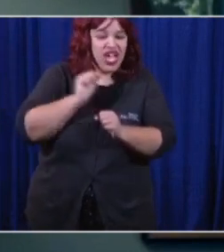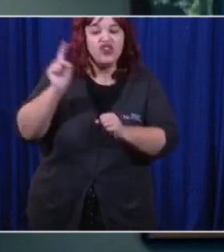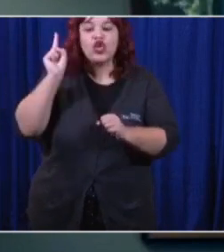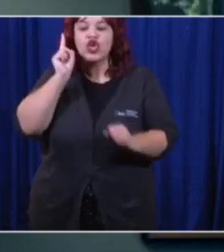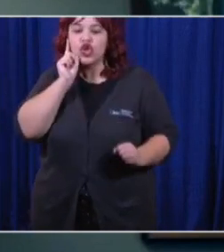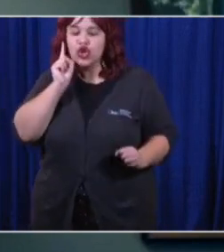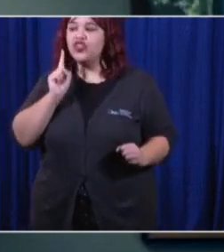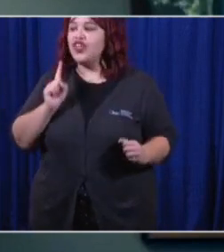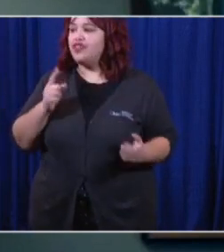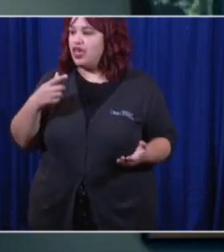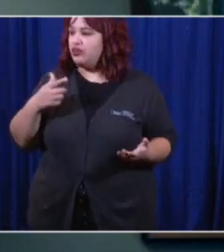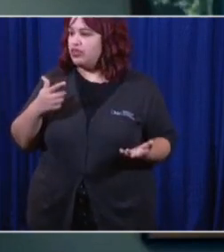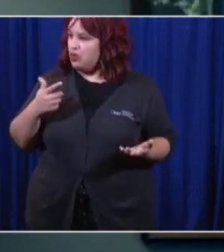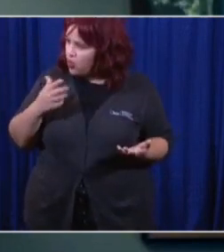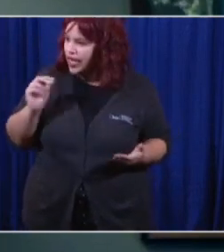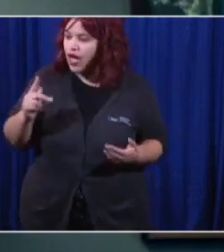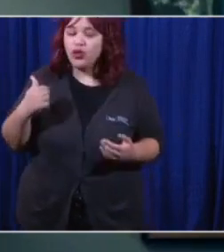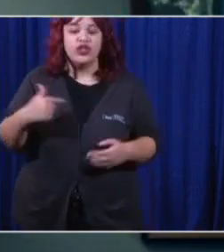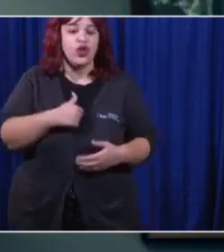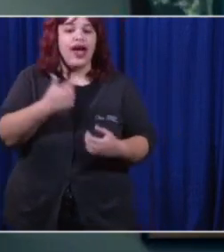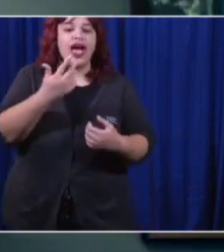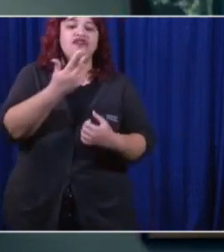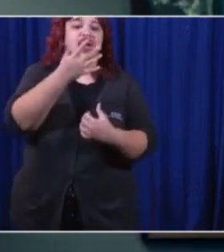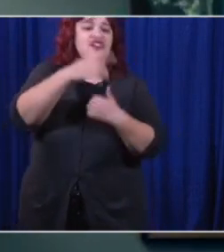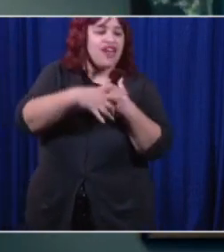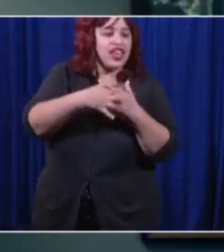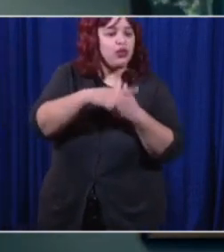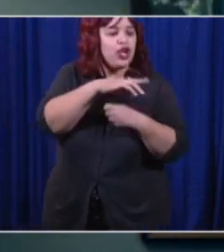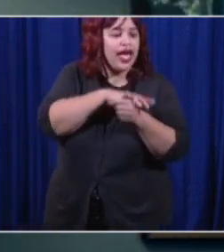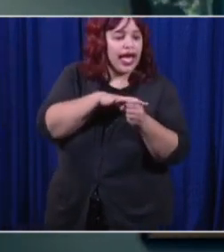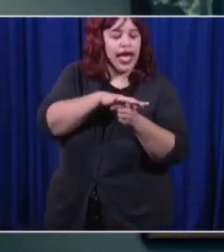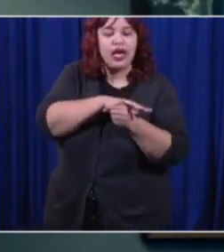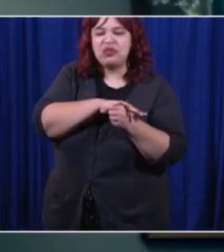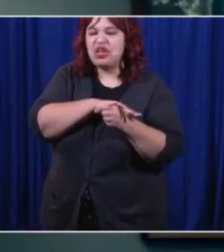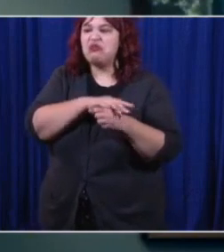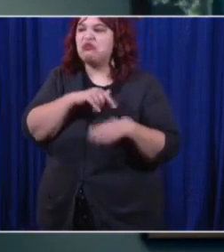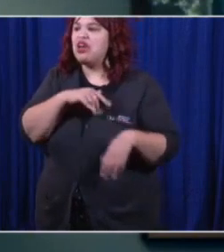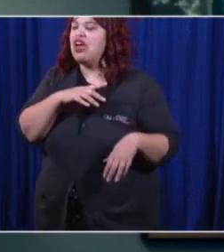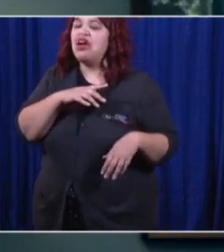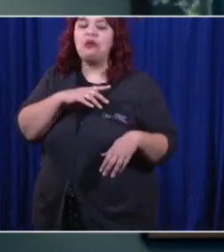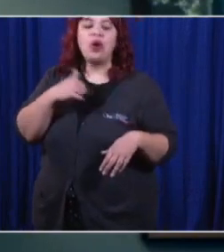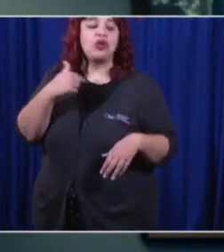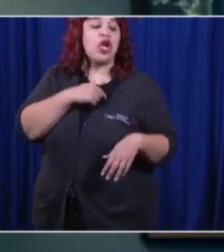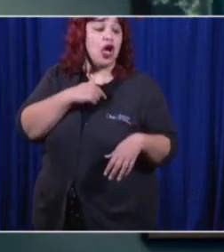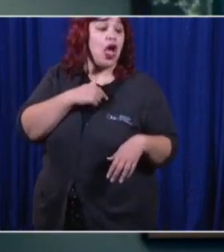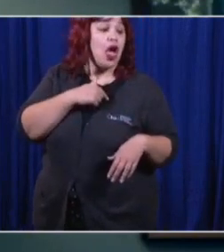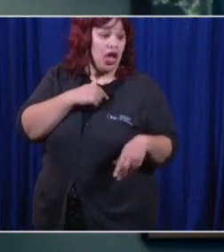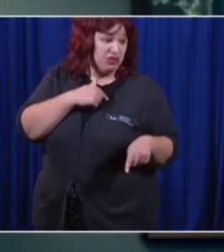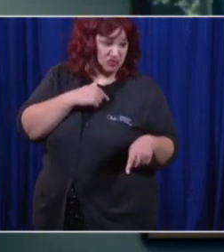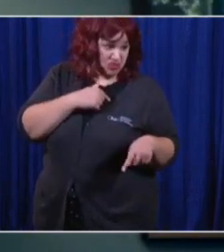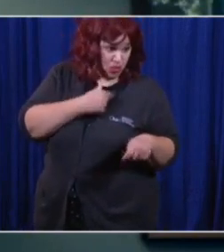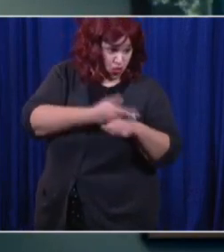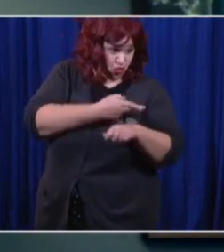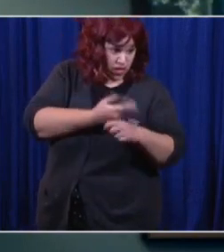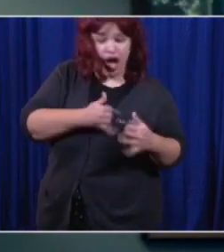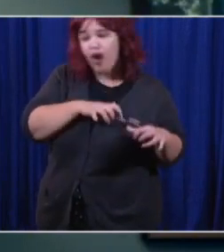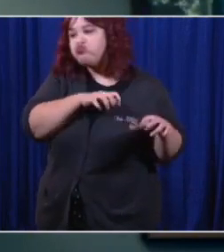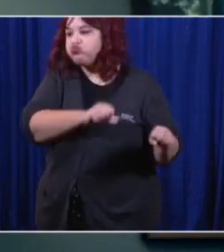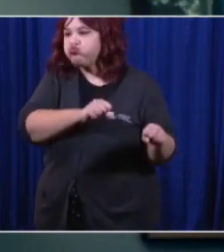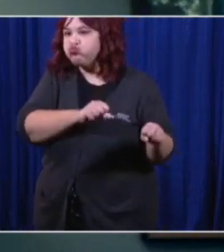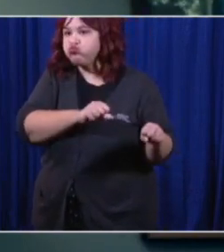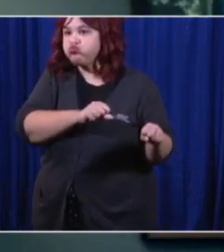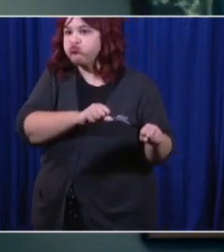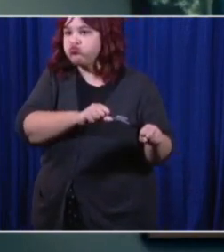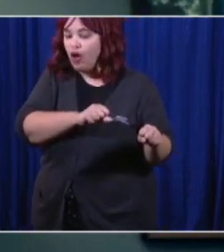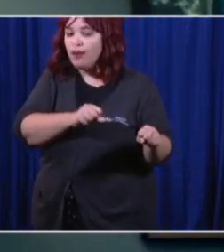it into negative pressure. So they are able to keep more of those patients. I haven't heard of the cases like you're describing where they are having